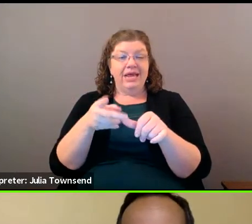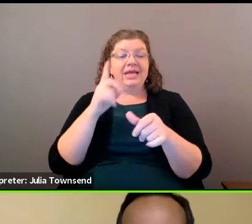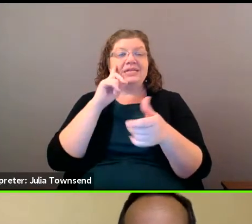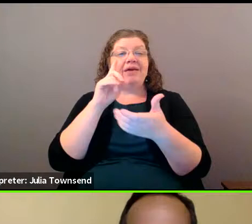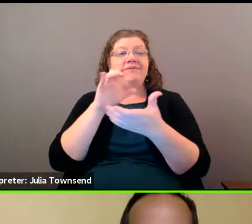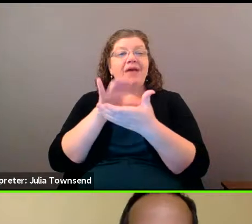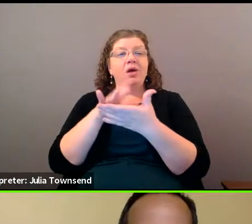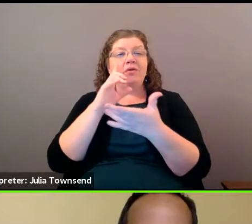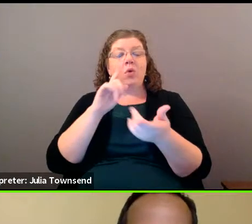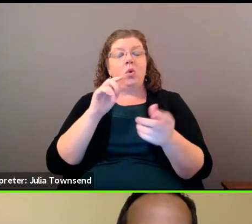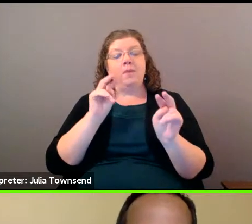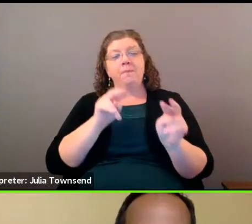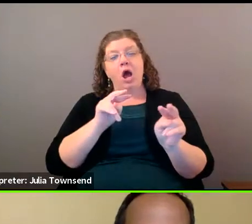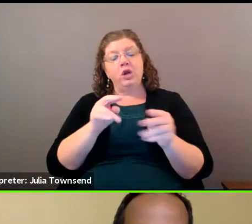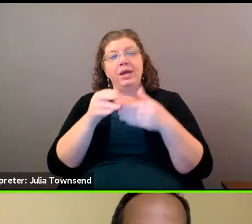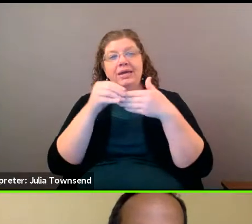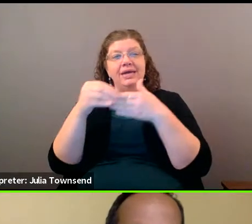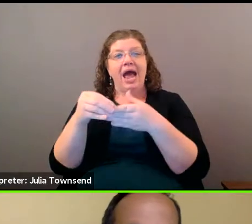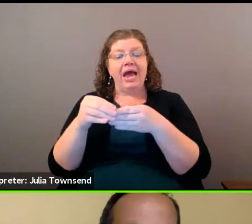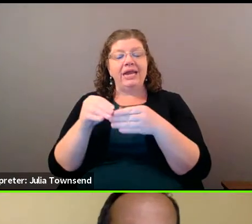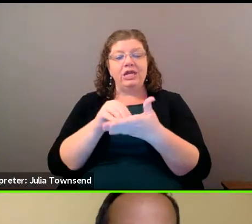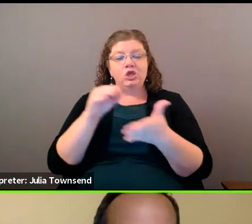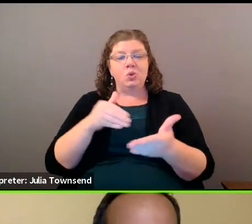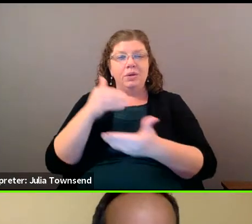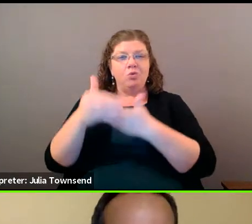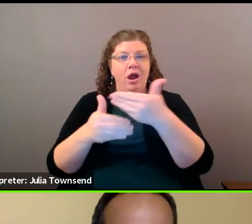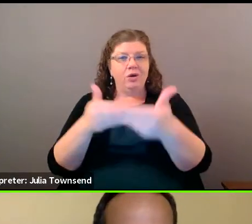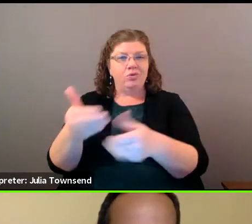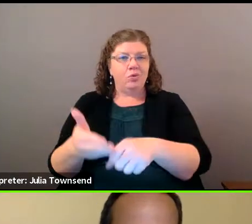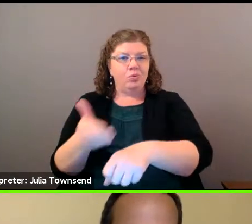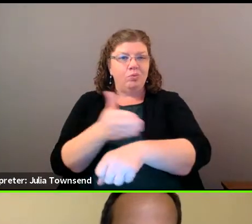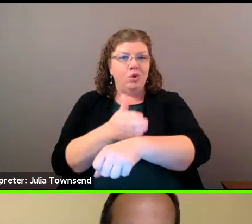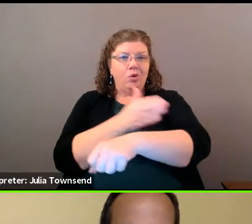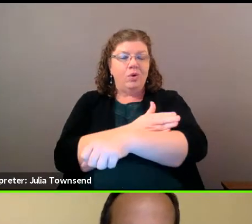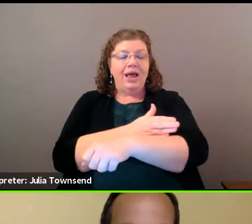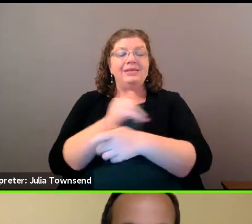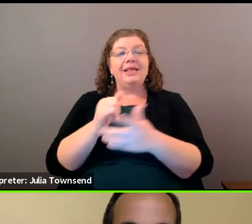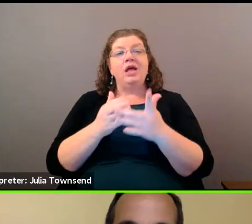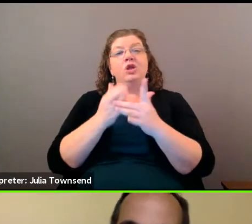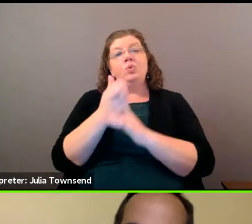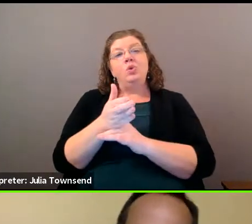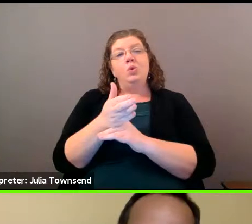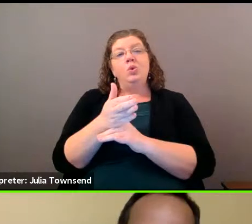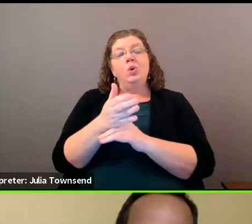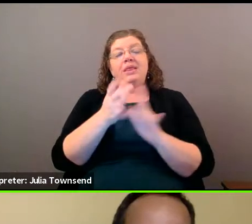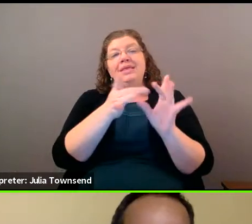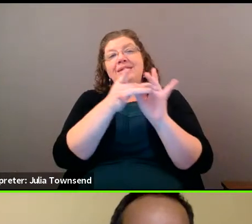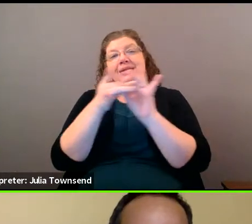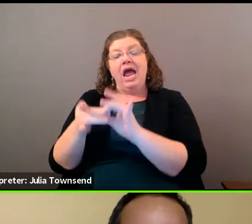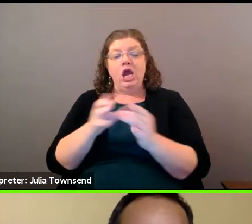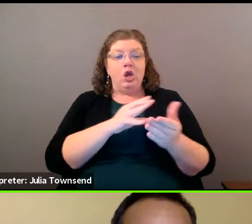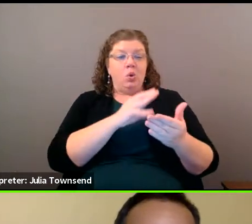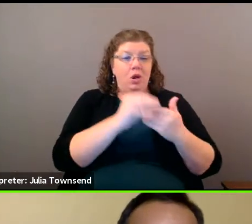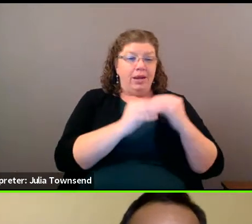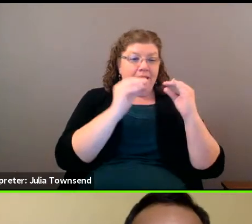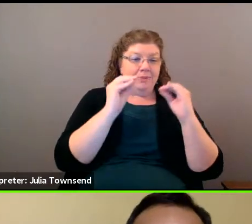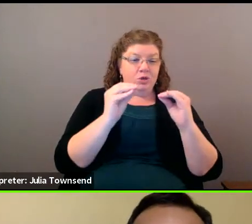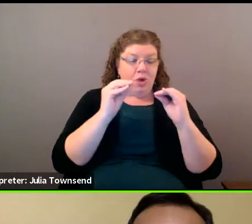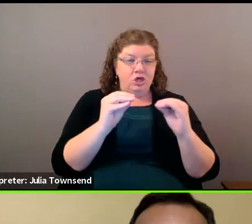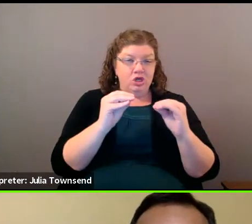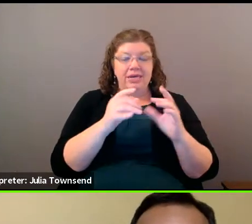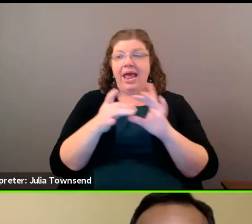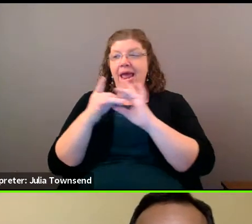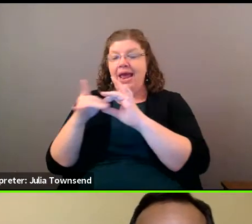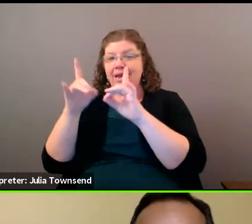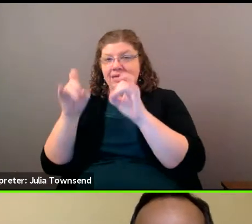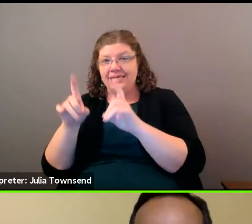for monitoring and guiding student progress. And that's through this close tie between curriculum instruction and assessment.